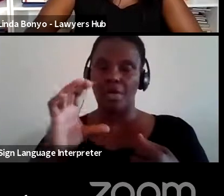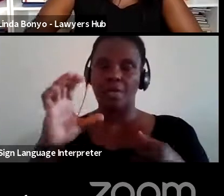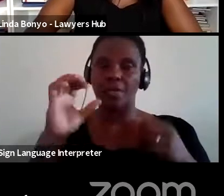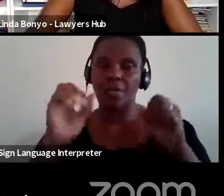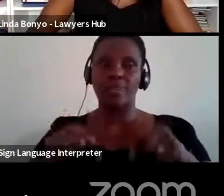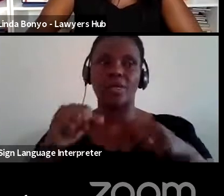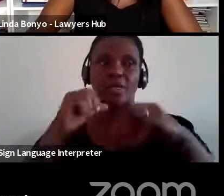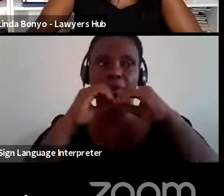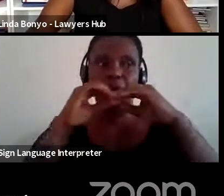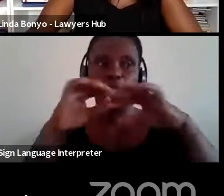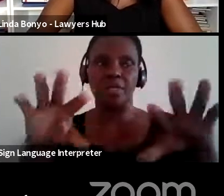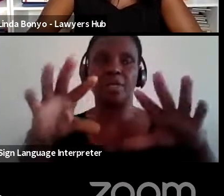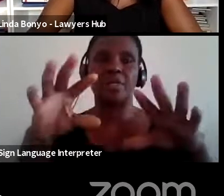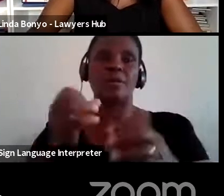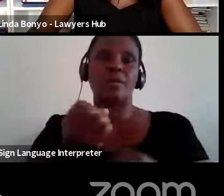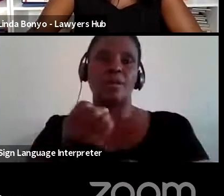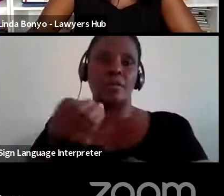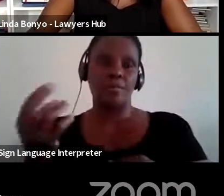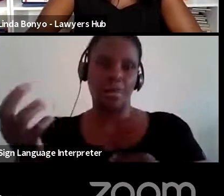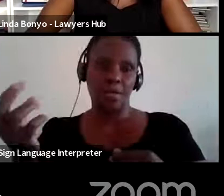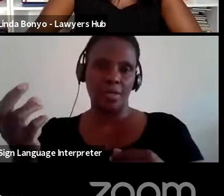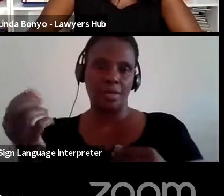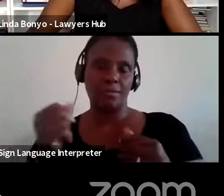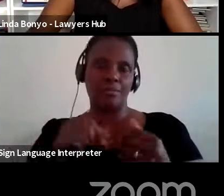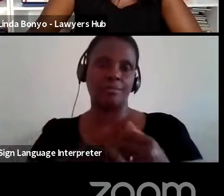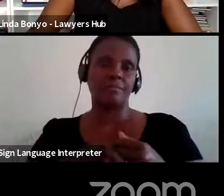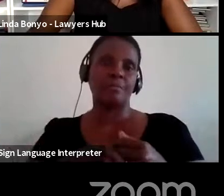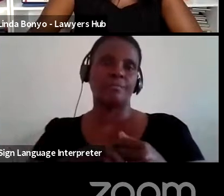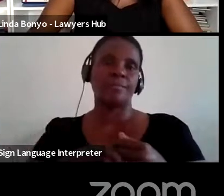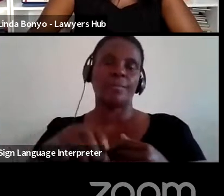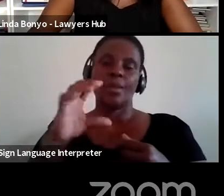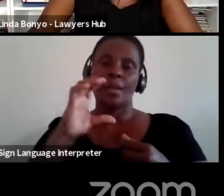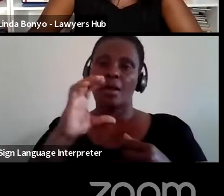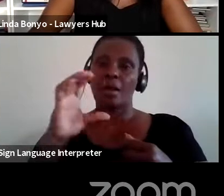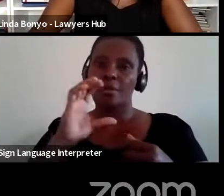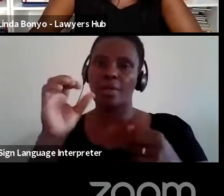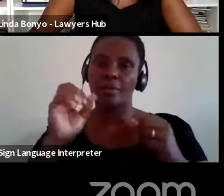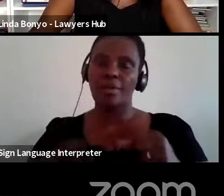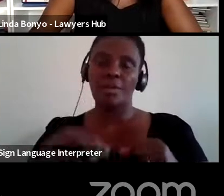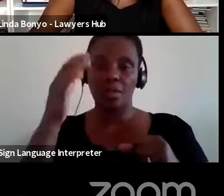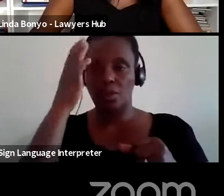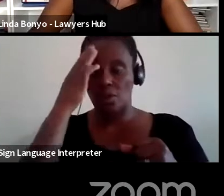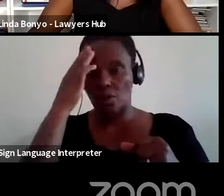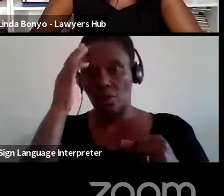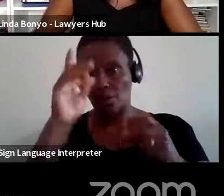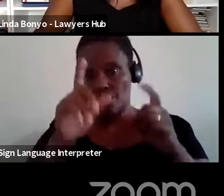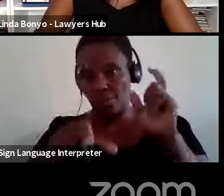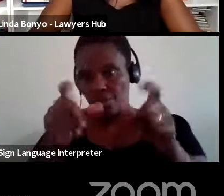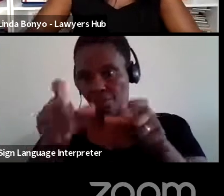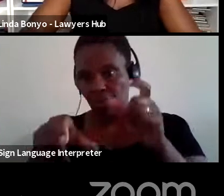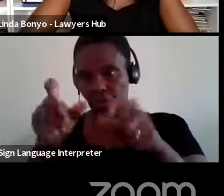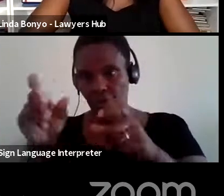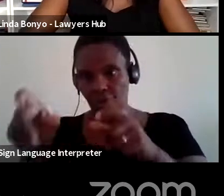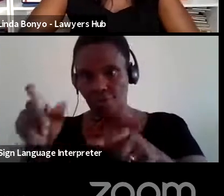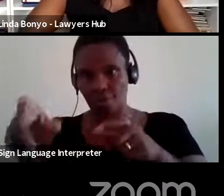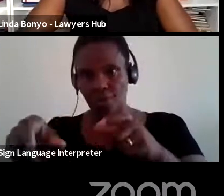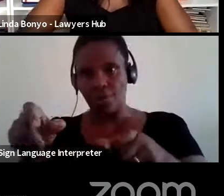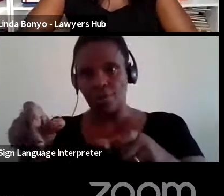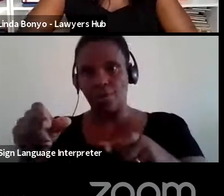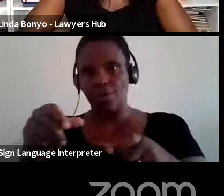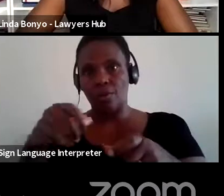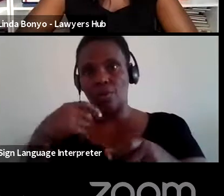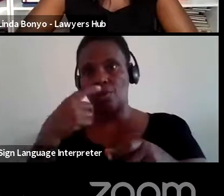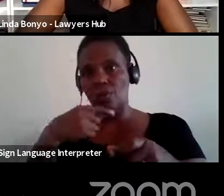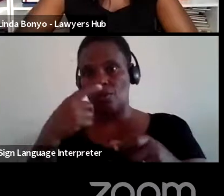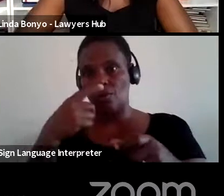essentially a transparency principle. The idea that companies should publish the numbers of posts removed and accounts permanently or temporarily suspended